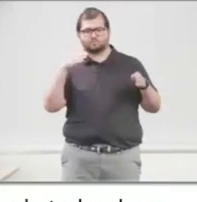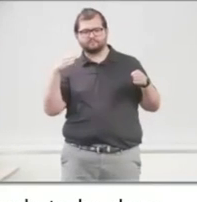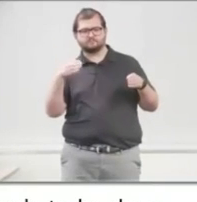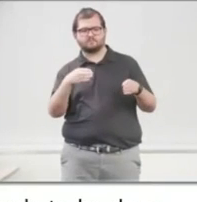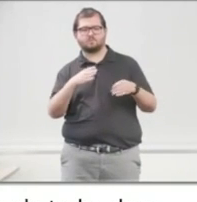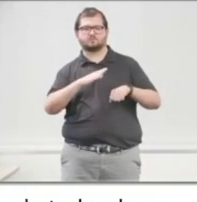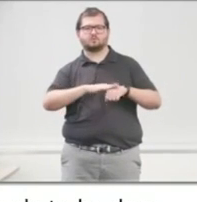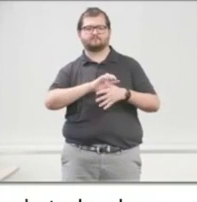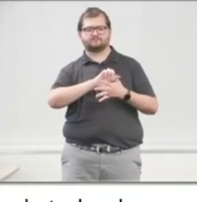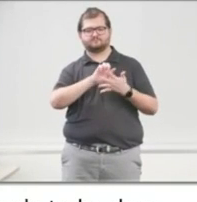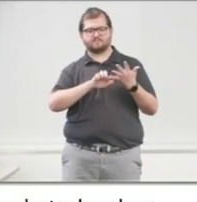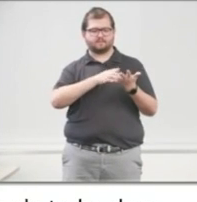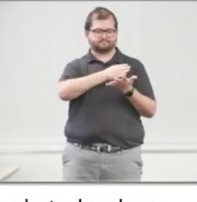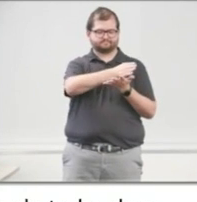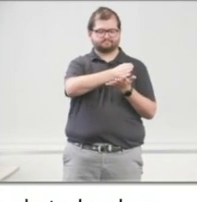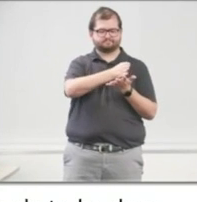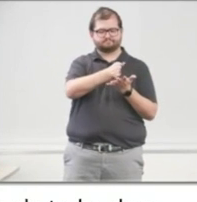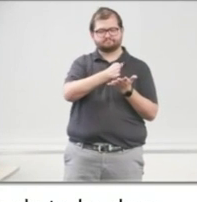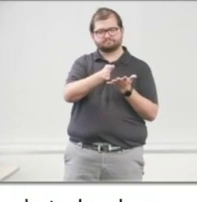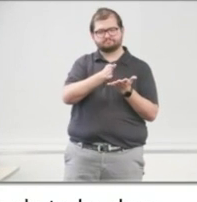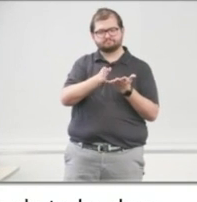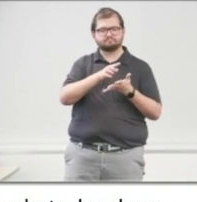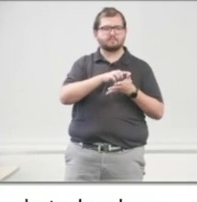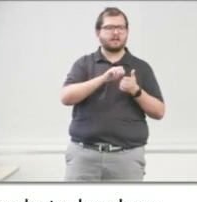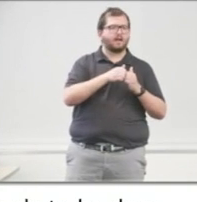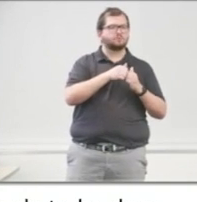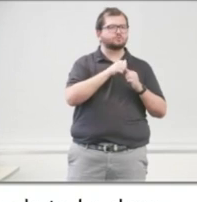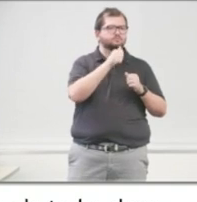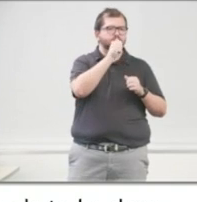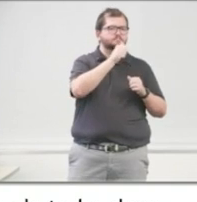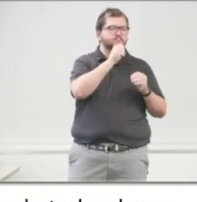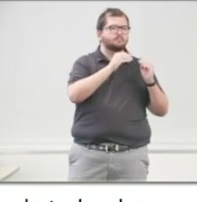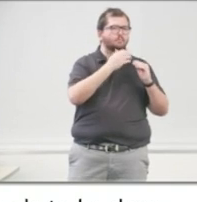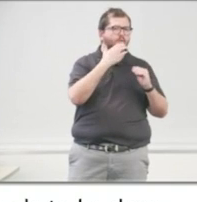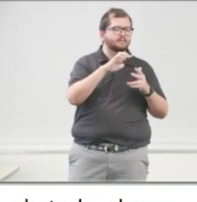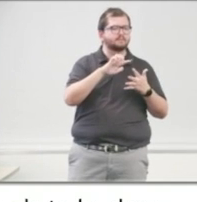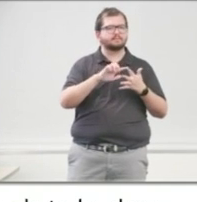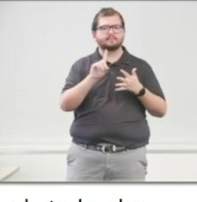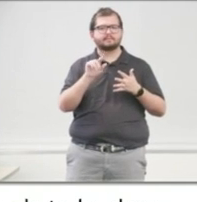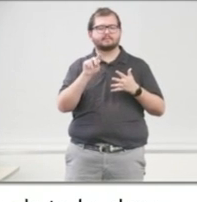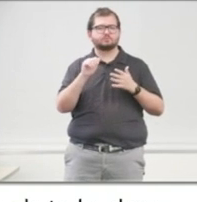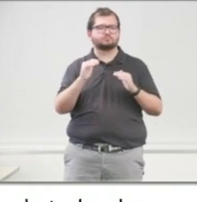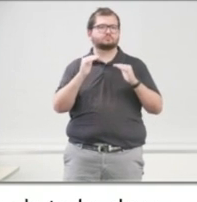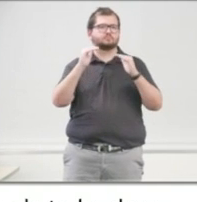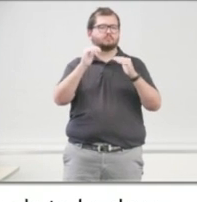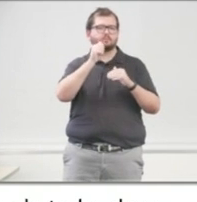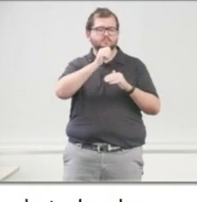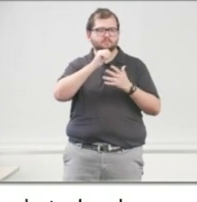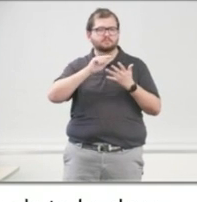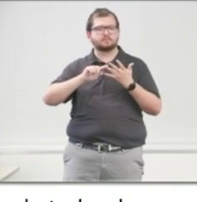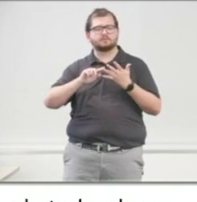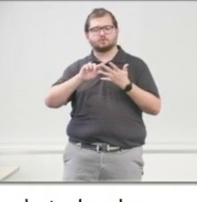breakout areas: data to enhance heat resiliency, communicating to promote heat resiliency, heat relief coordination, building a